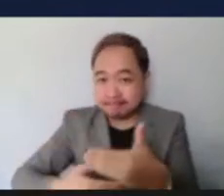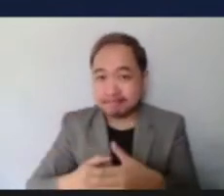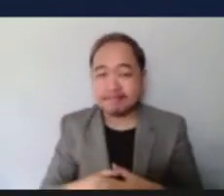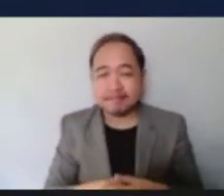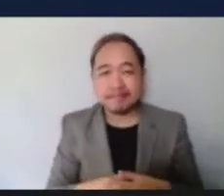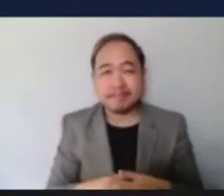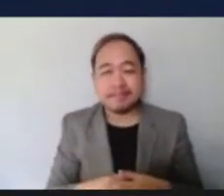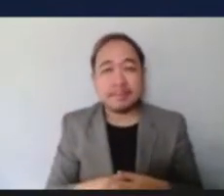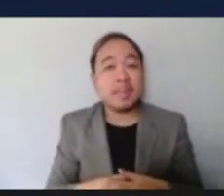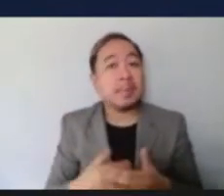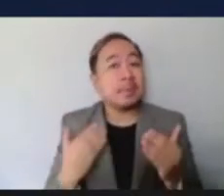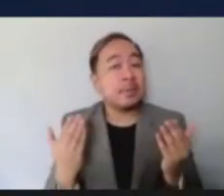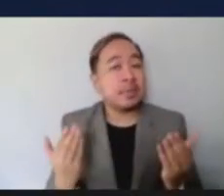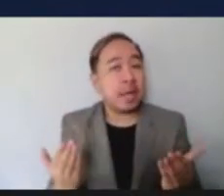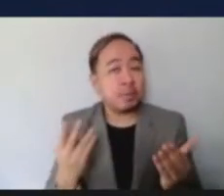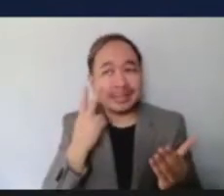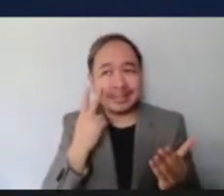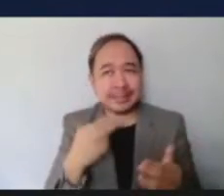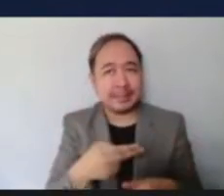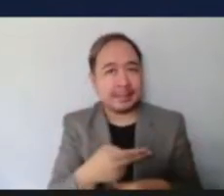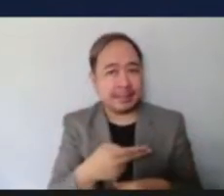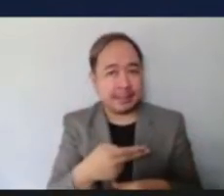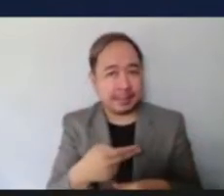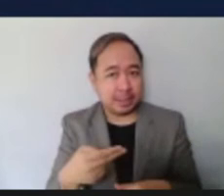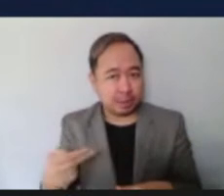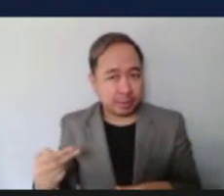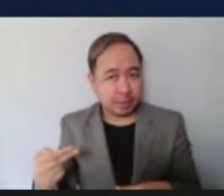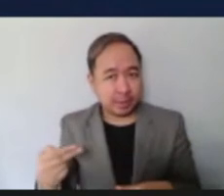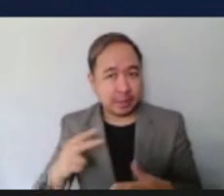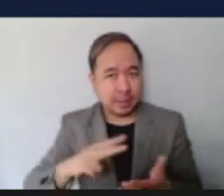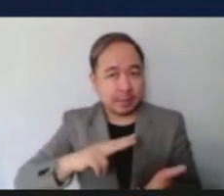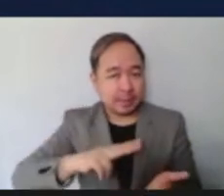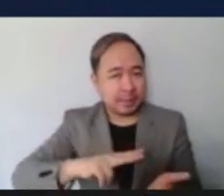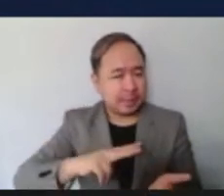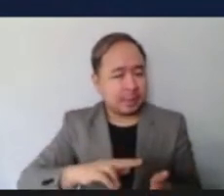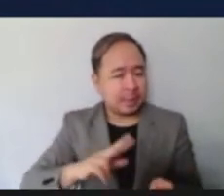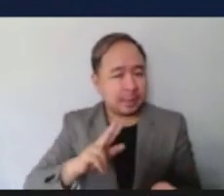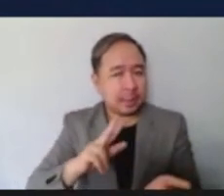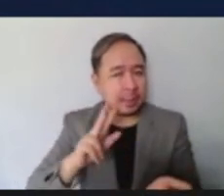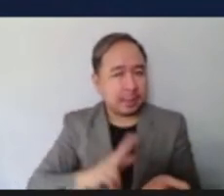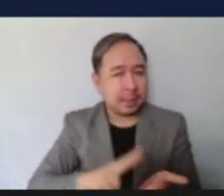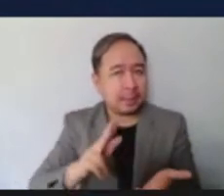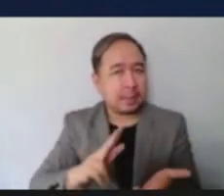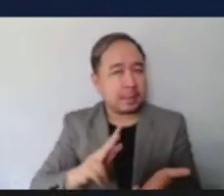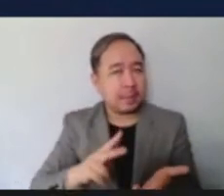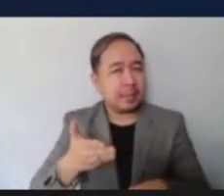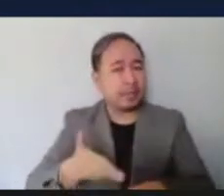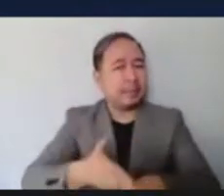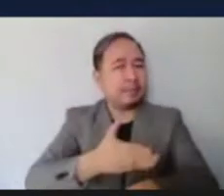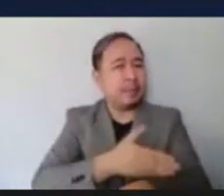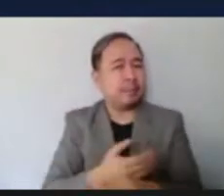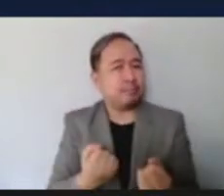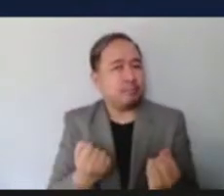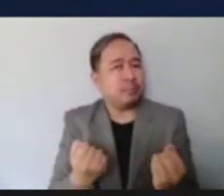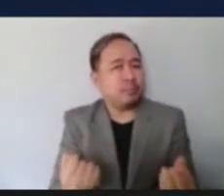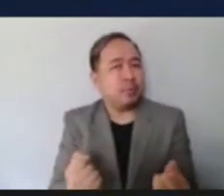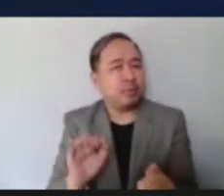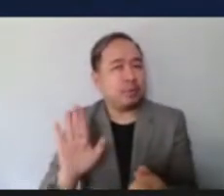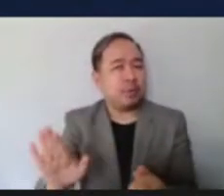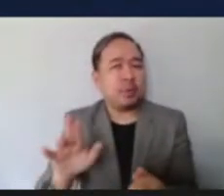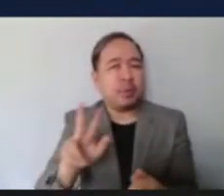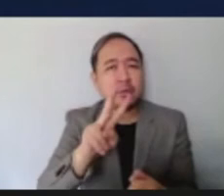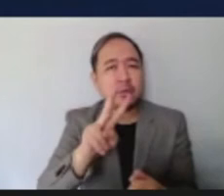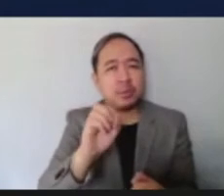ambitious progress Indonesia S35 30 side and strengthen its 20 30 30